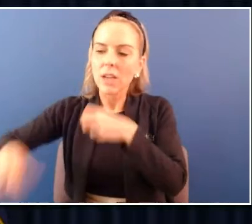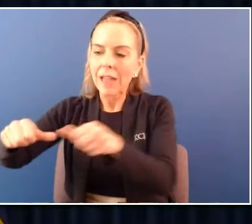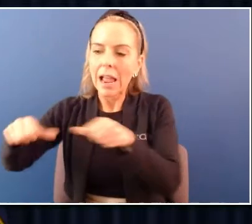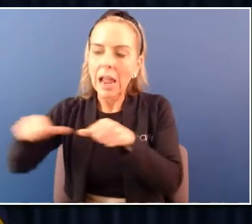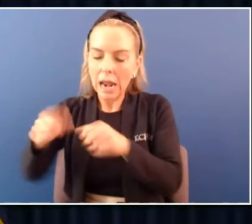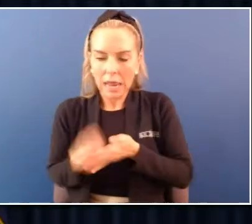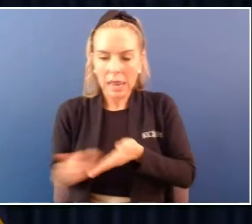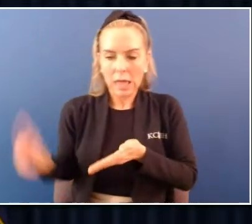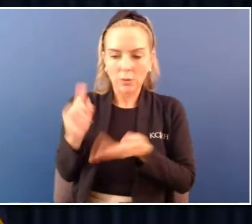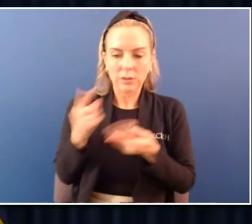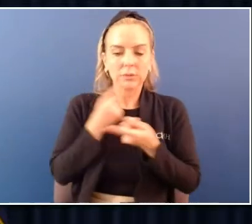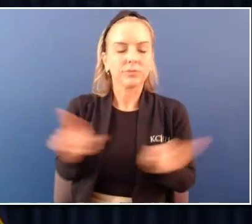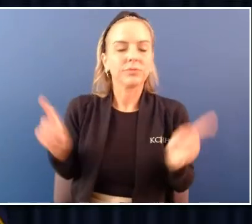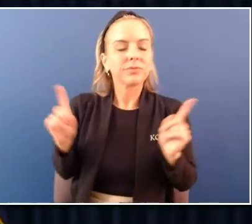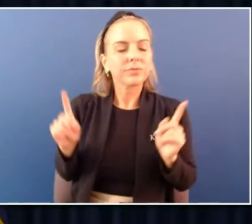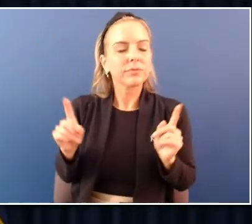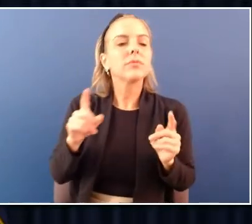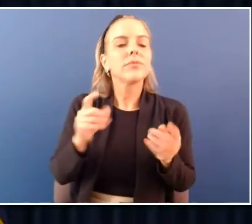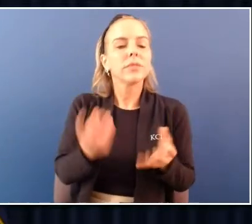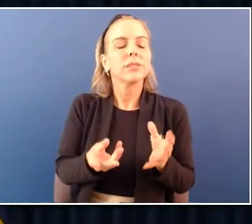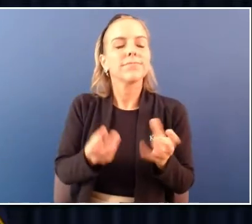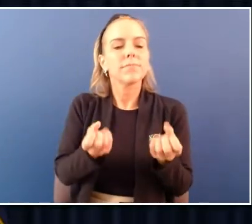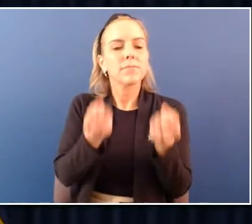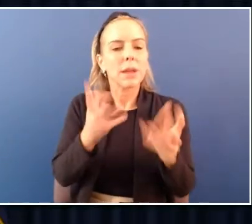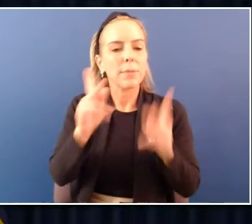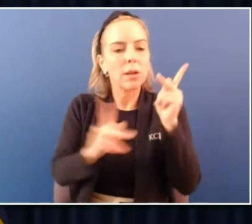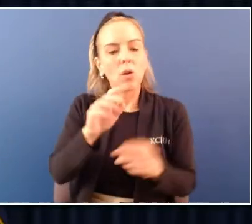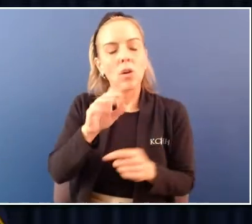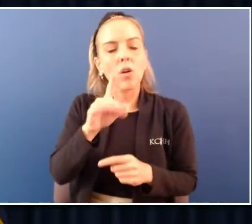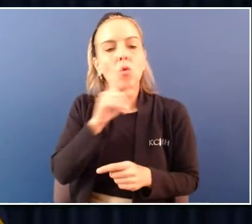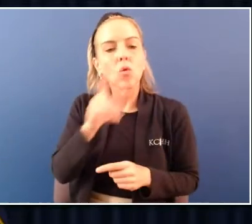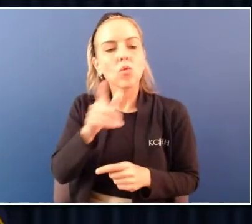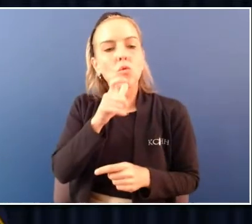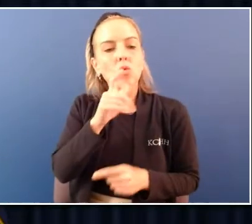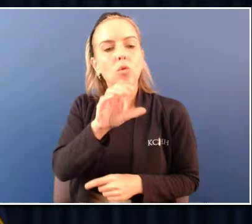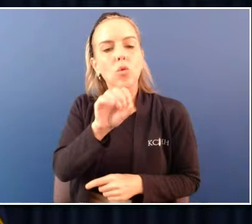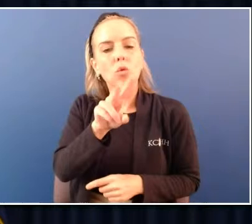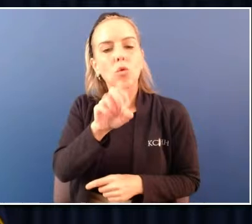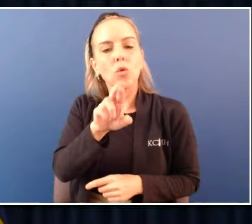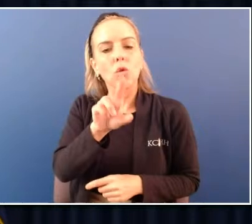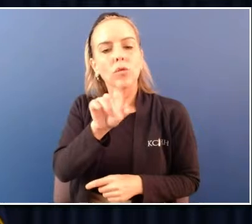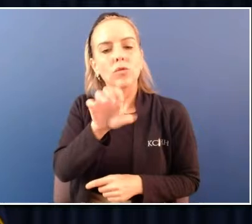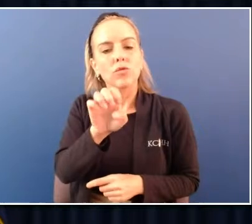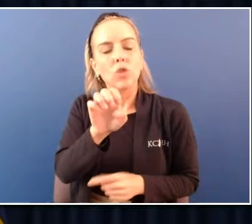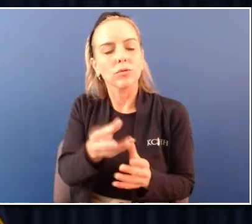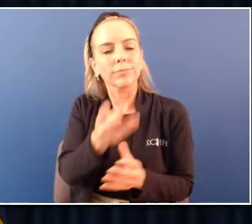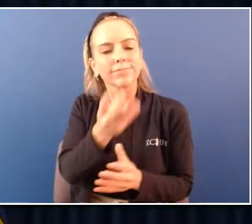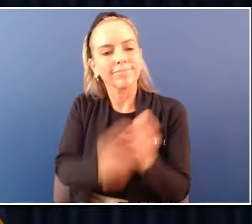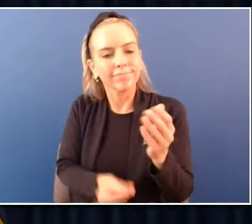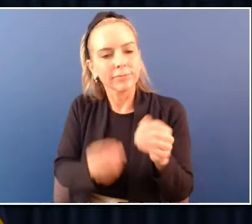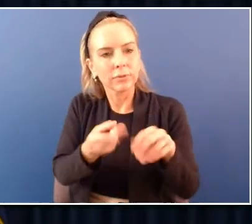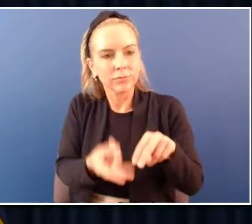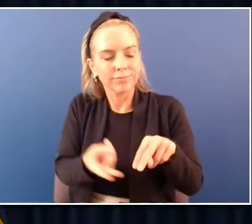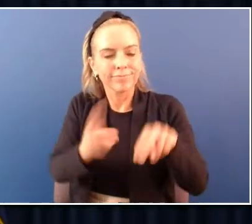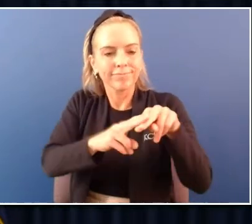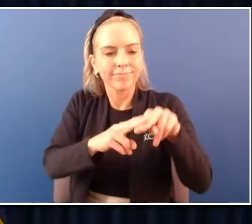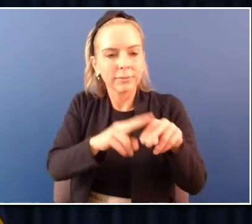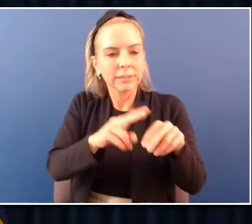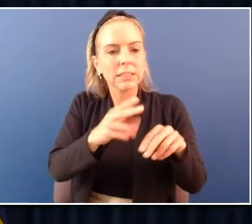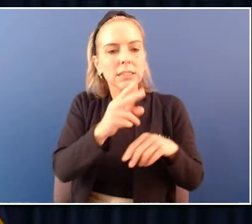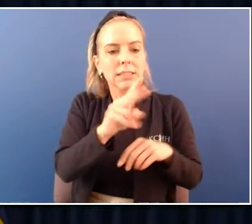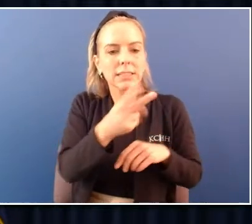announced that overdose deaths in the Commonwealth have decreased for a second year in a row, thank God, with a